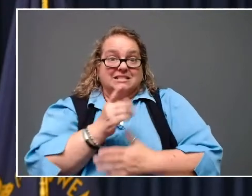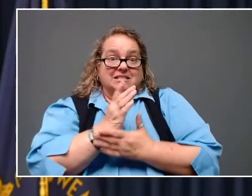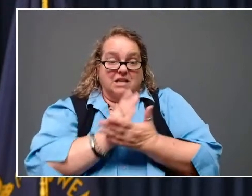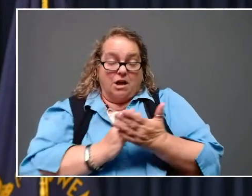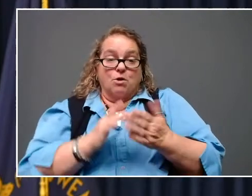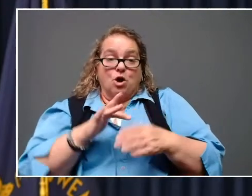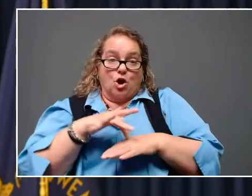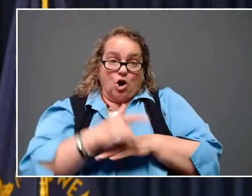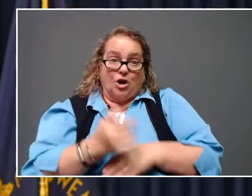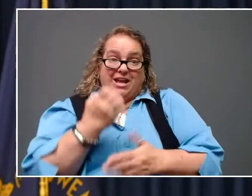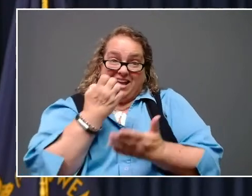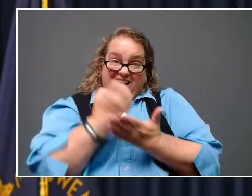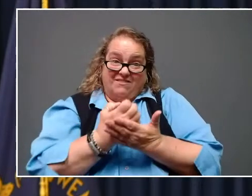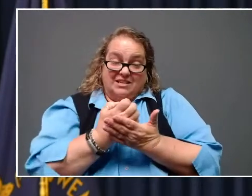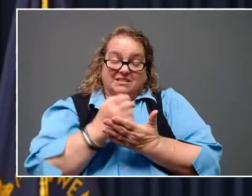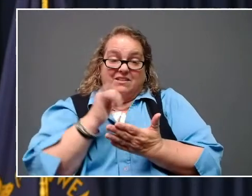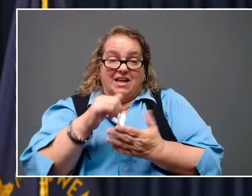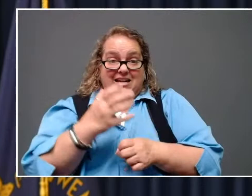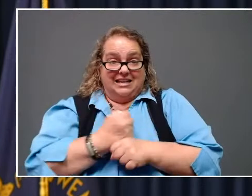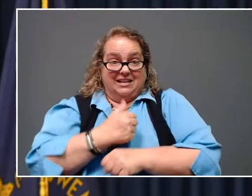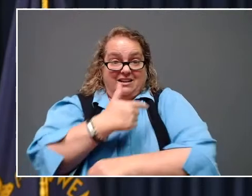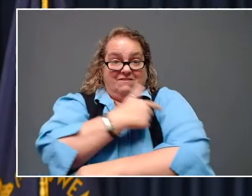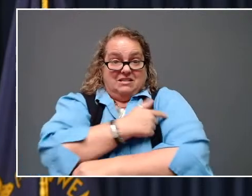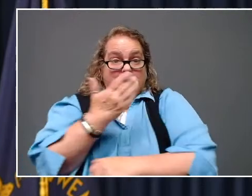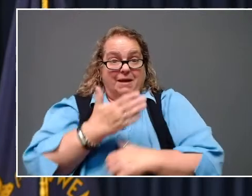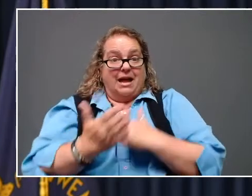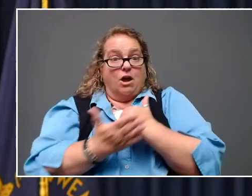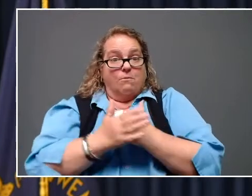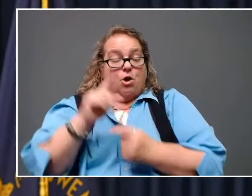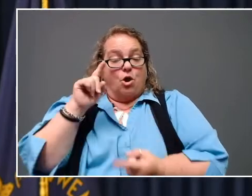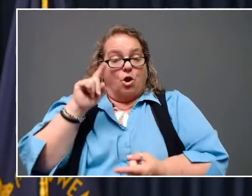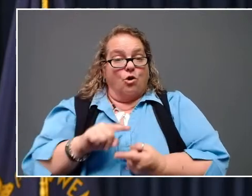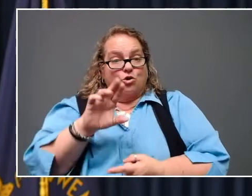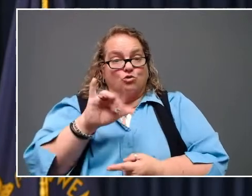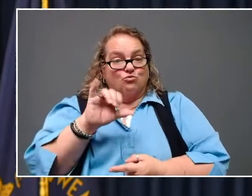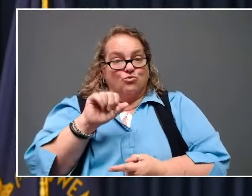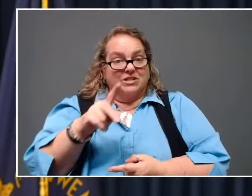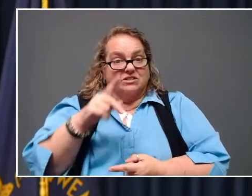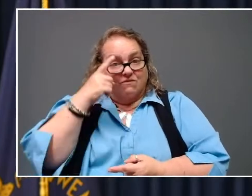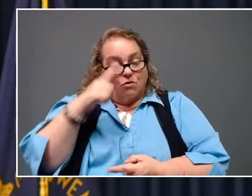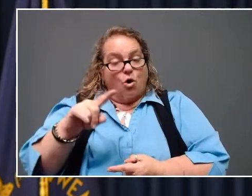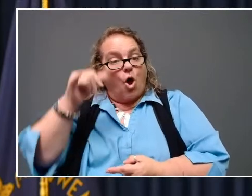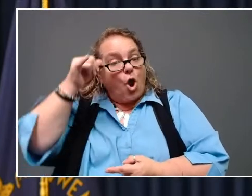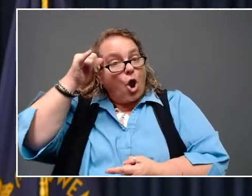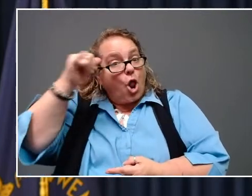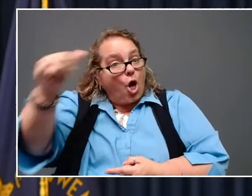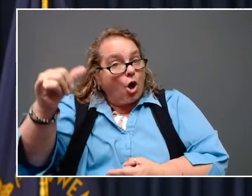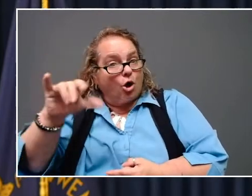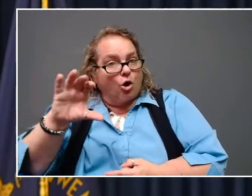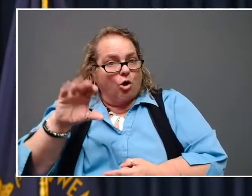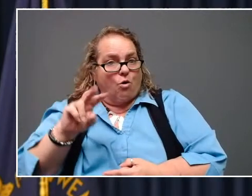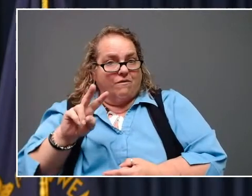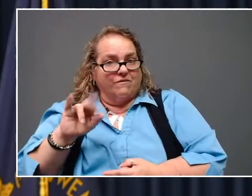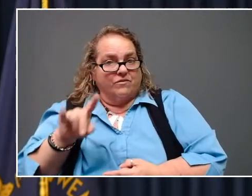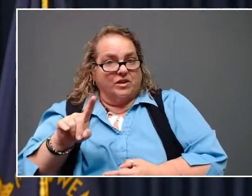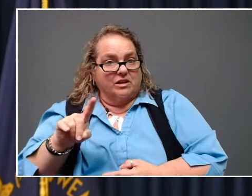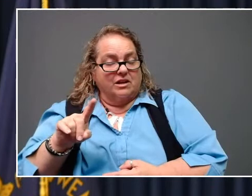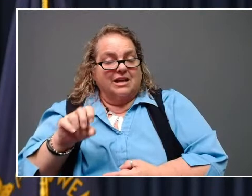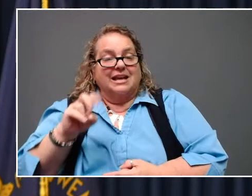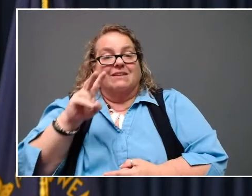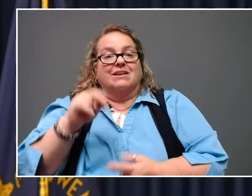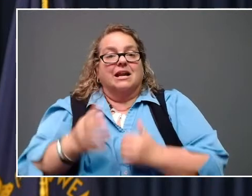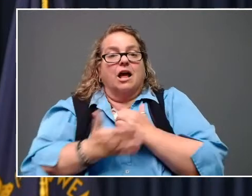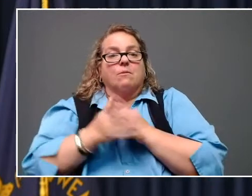evidence that getting vaccinated may help lower your risk for long COVID. It may even help people who have